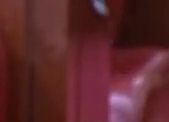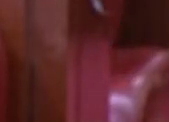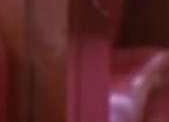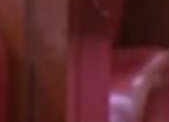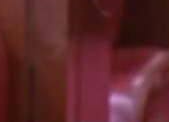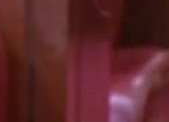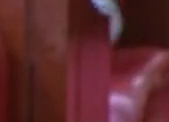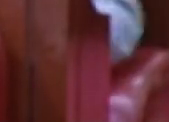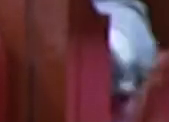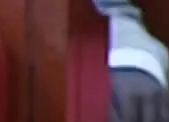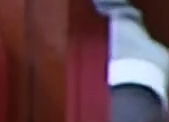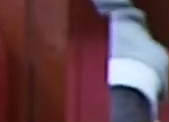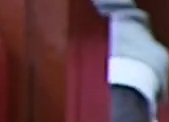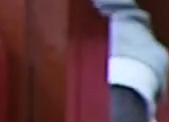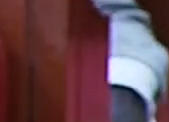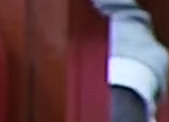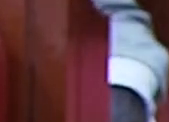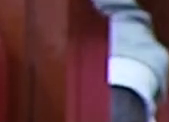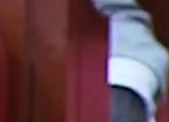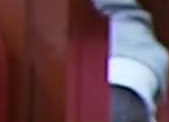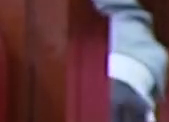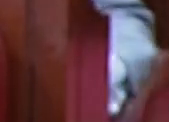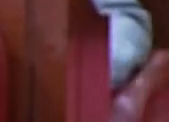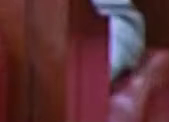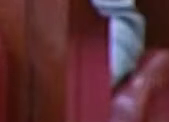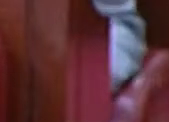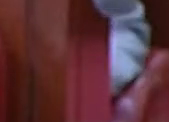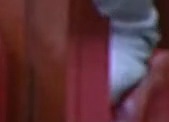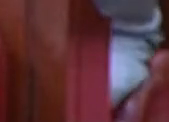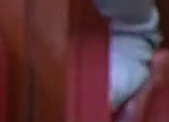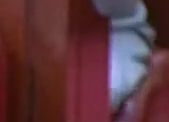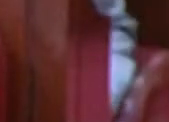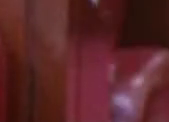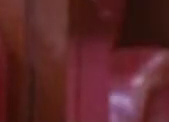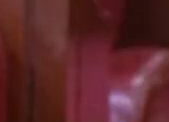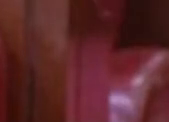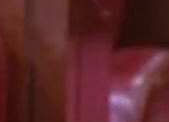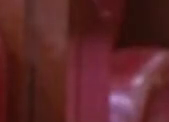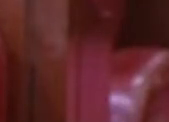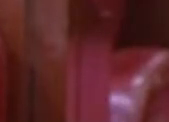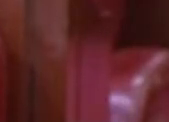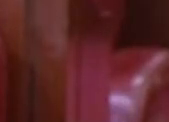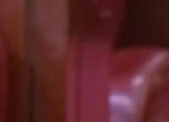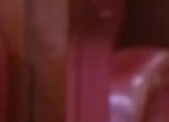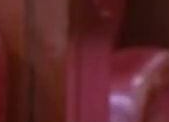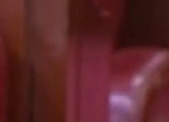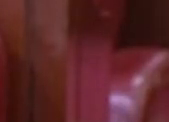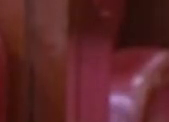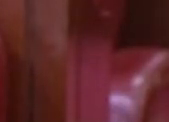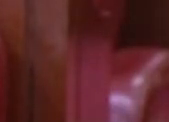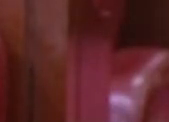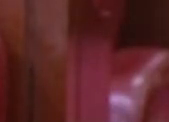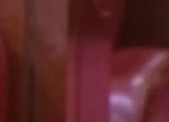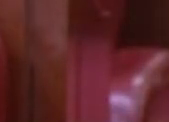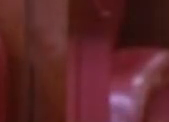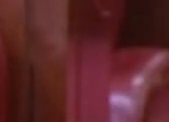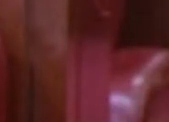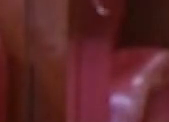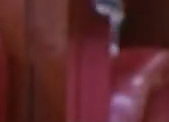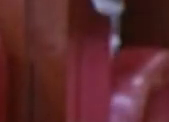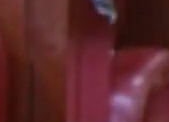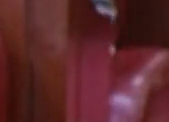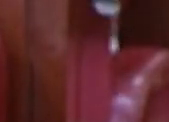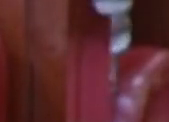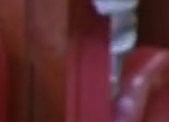as the Speaker of the National Assembly. You sent me to represent you, and I want to believe that I did the best,